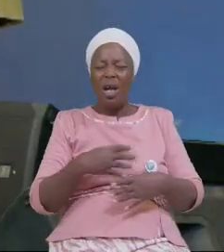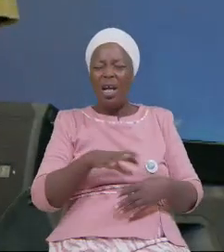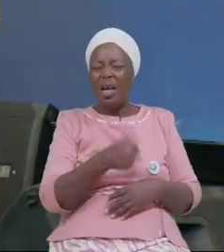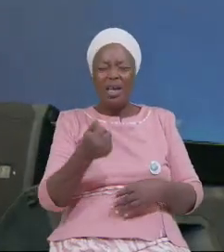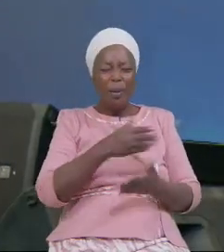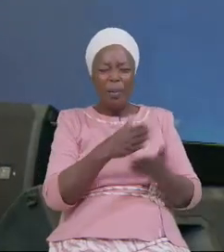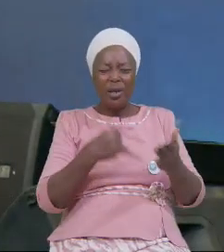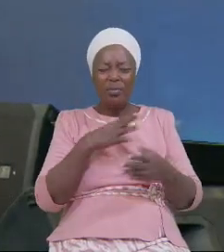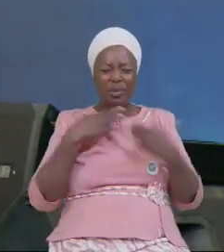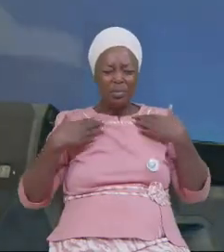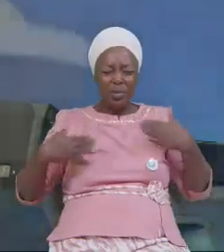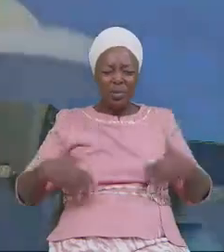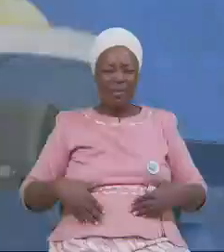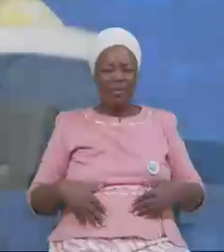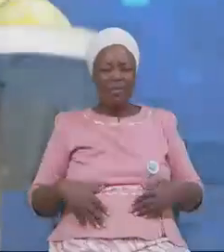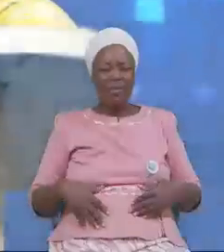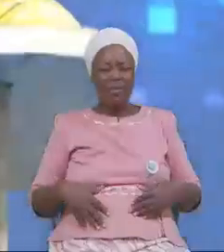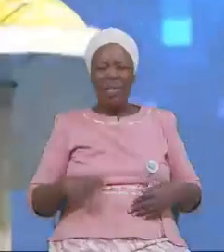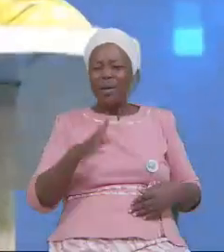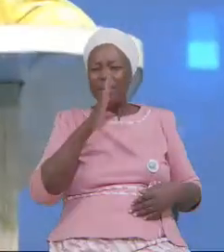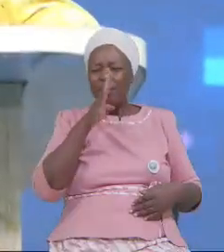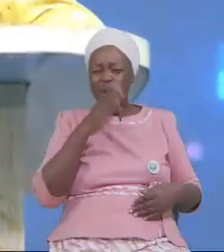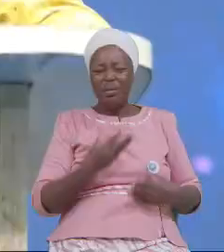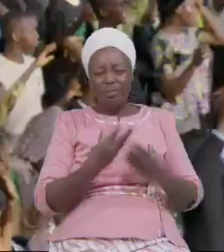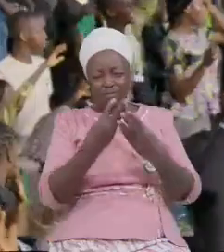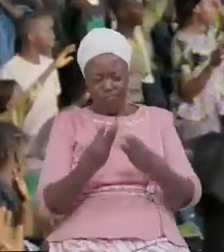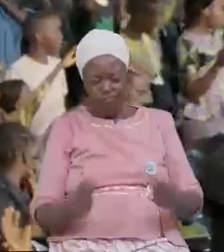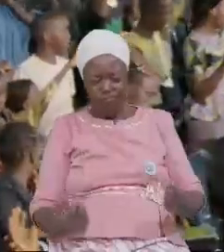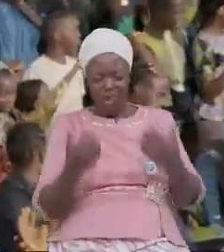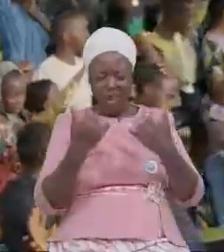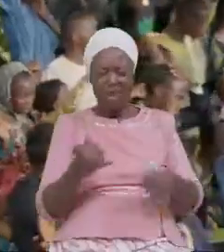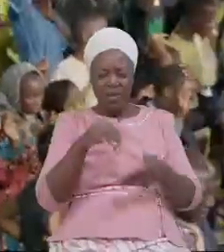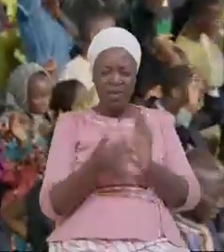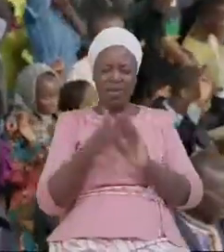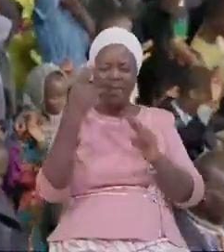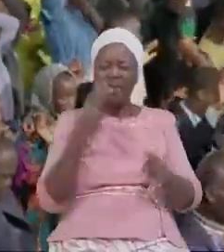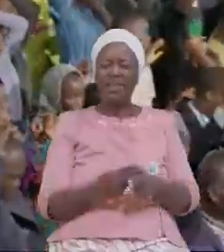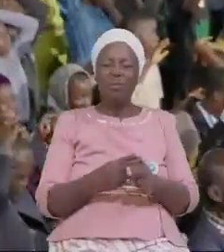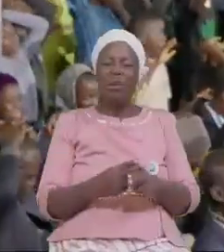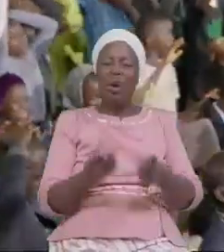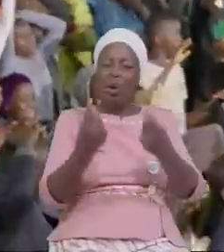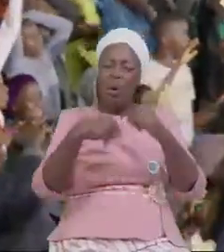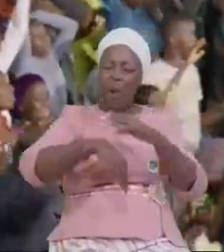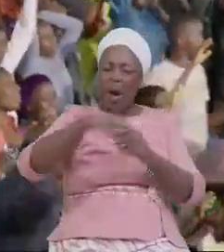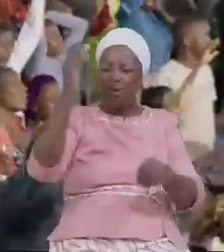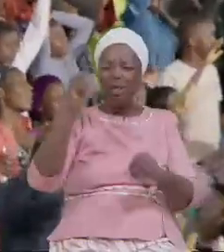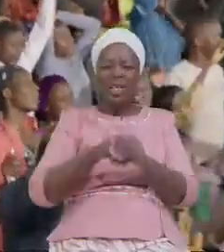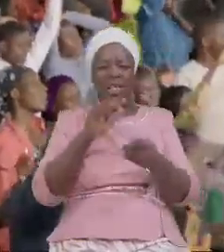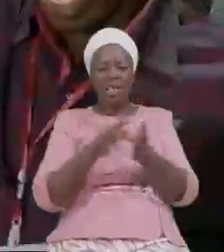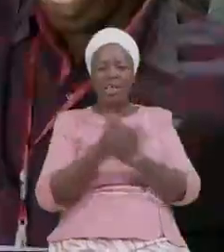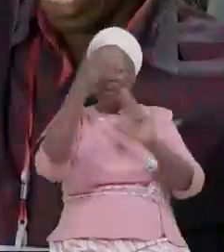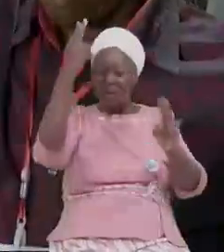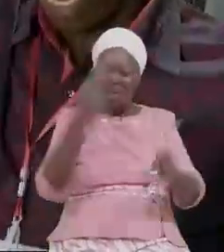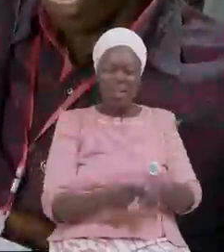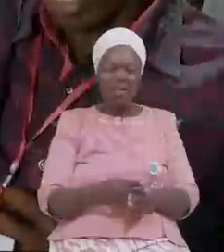body, be deflated right now. Come out in Jesus'